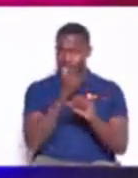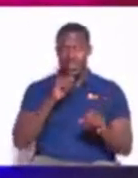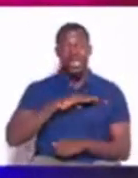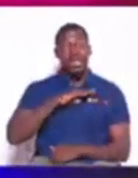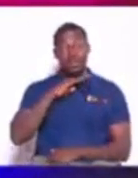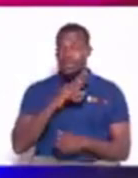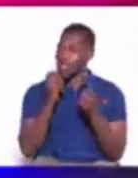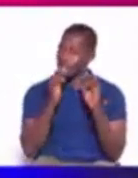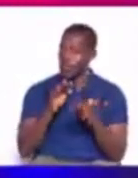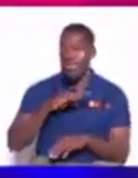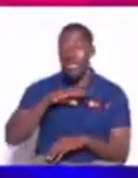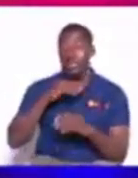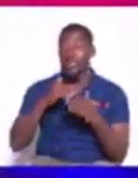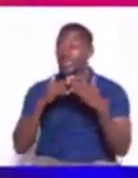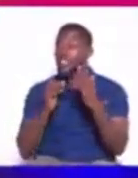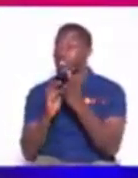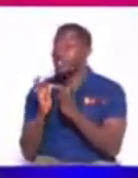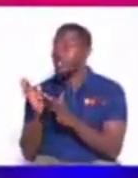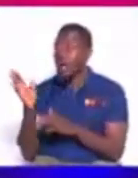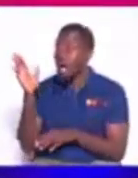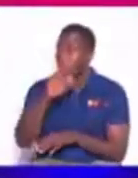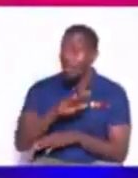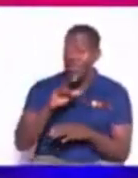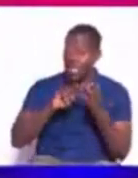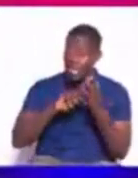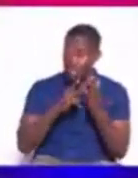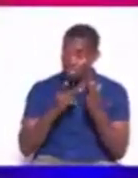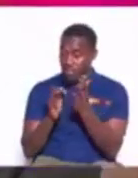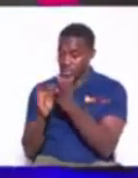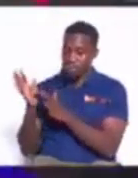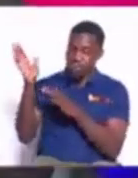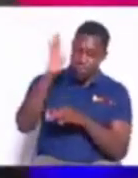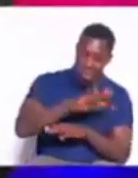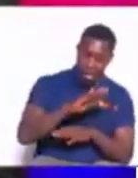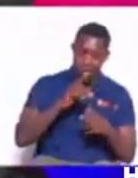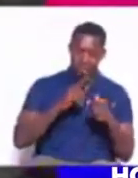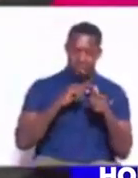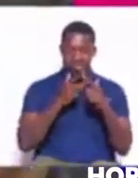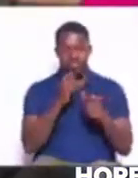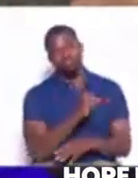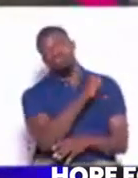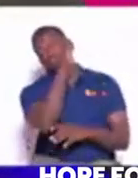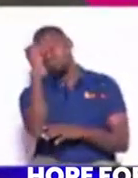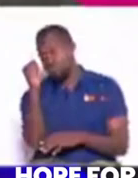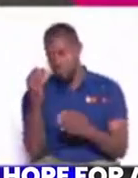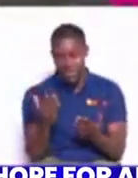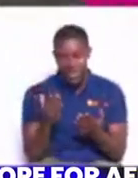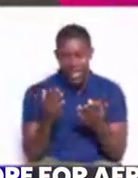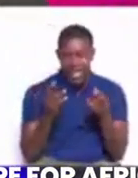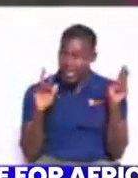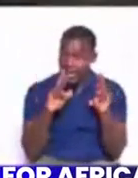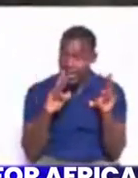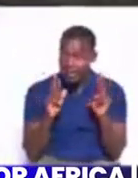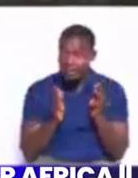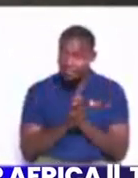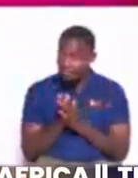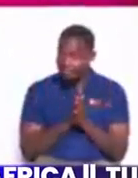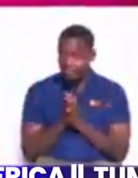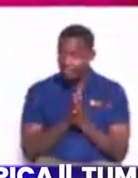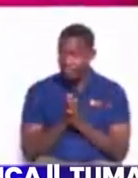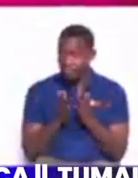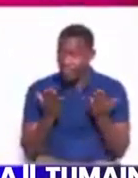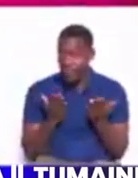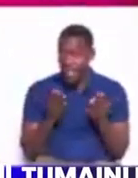before he comes to be resurrected? If you're living when he comes to be caught up in glory, is that your desire tonight? Do you